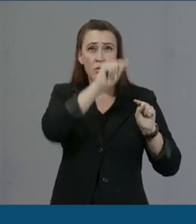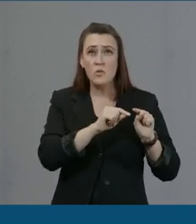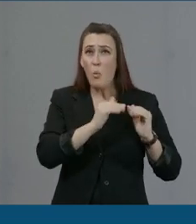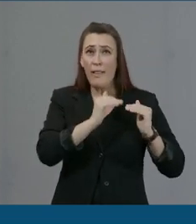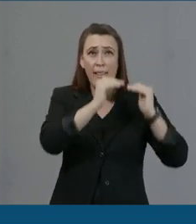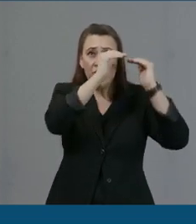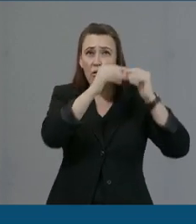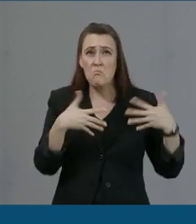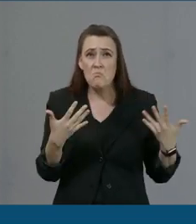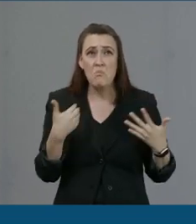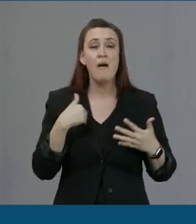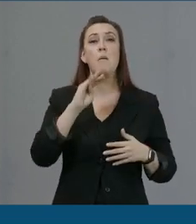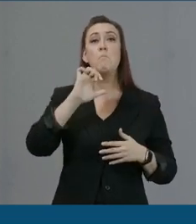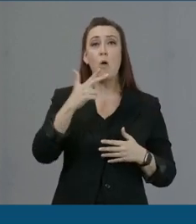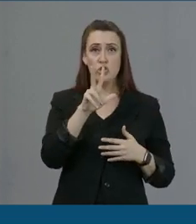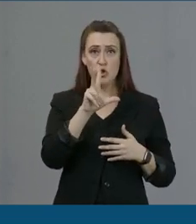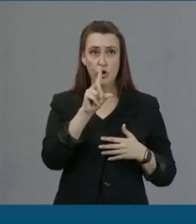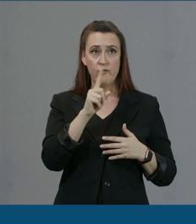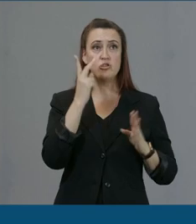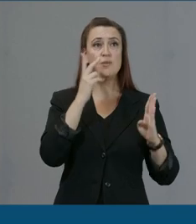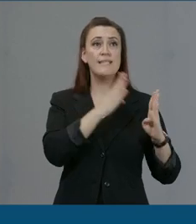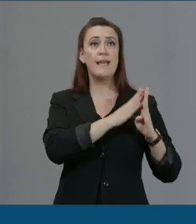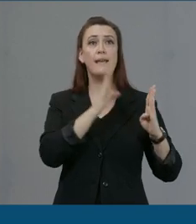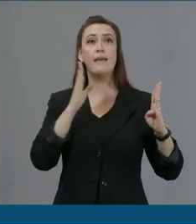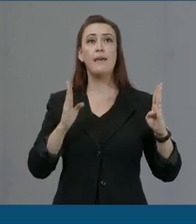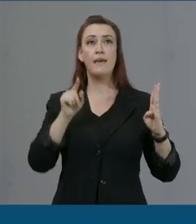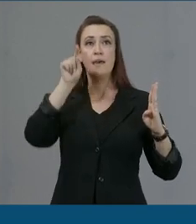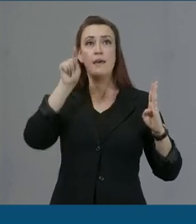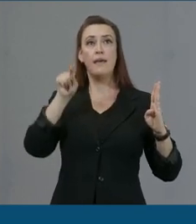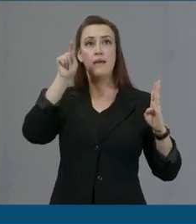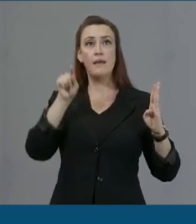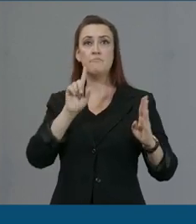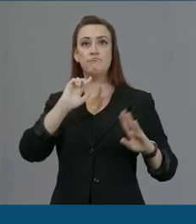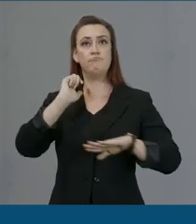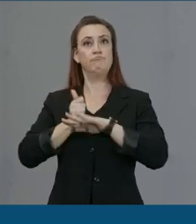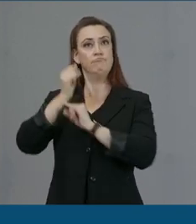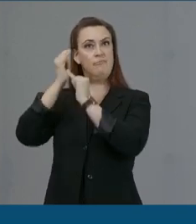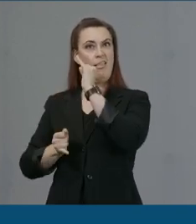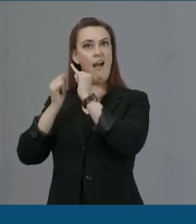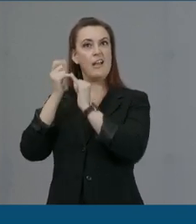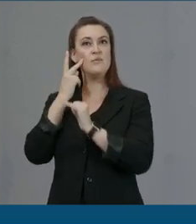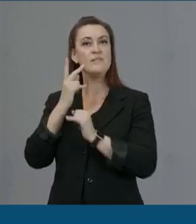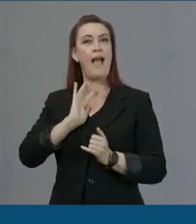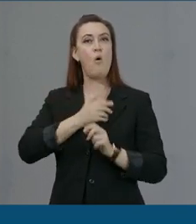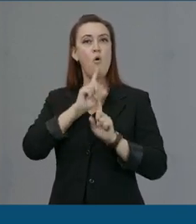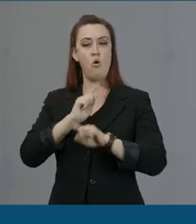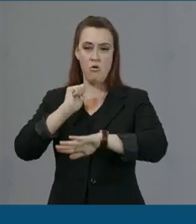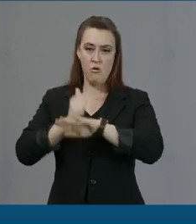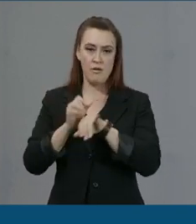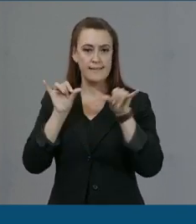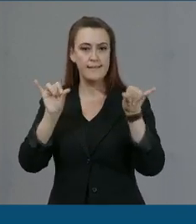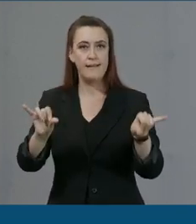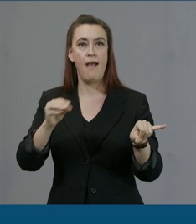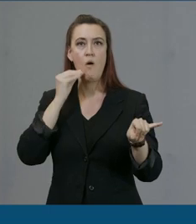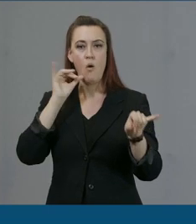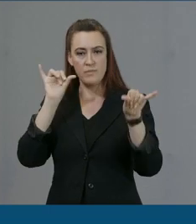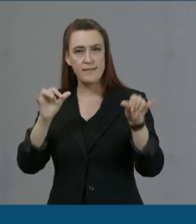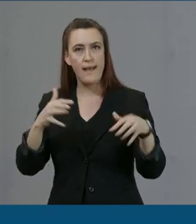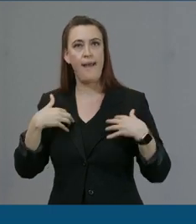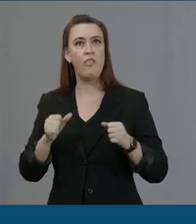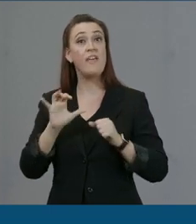March 31st, that's when the stay home, stay connected, stay healthy order was issued. What you've